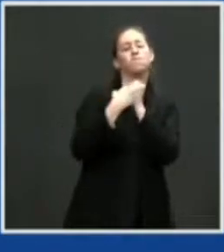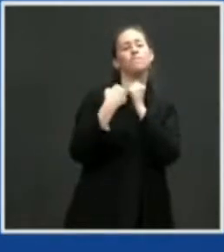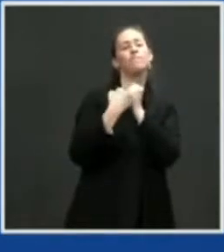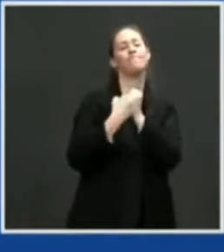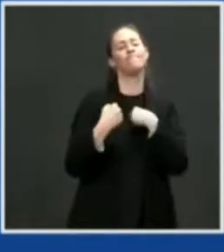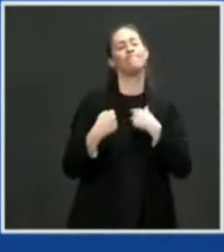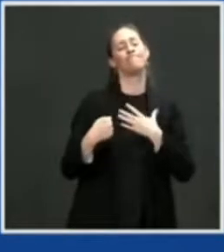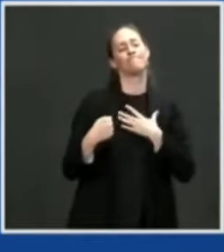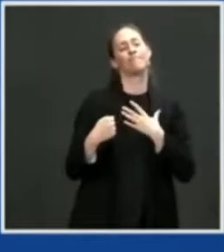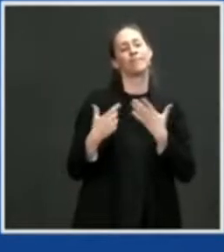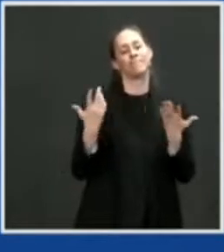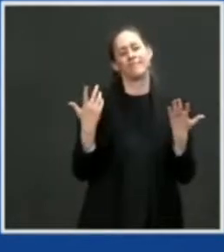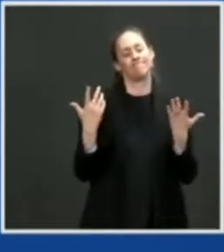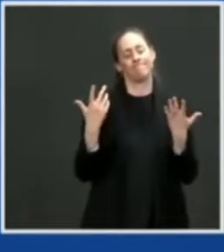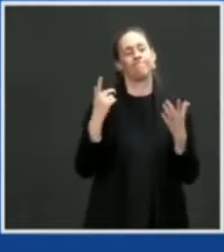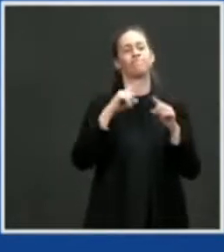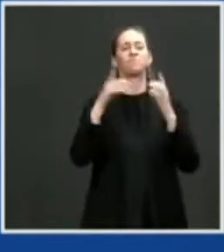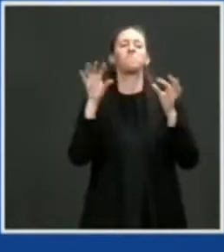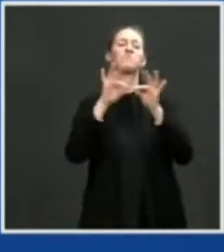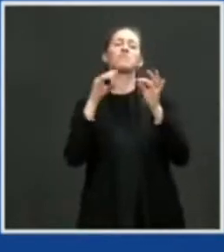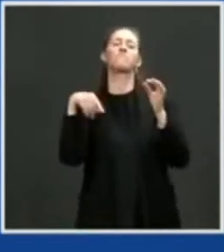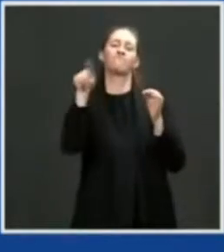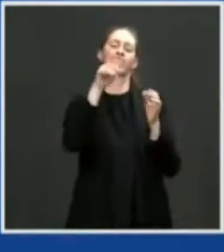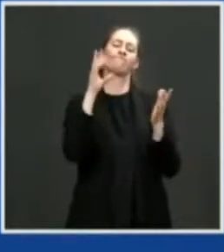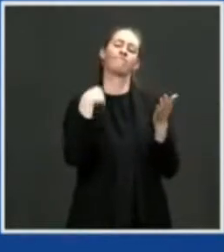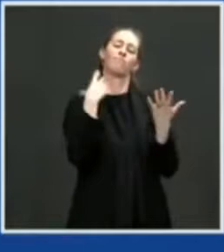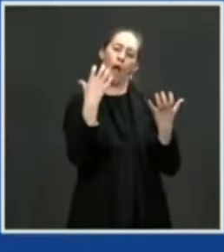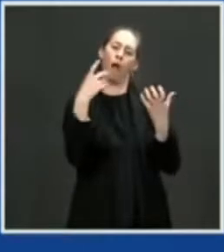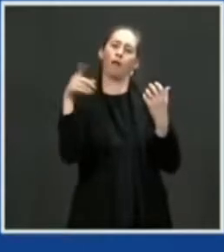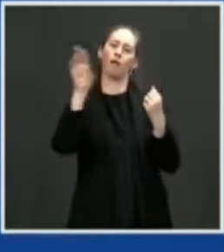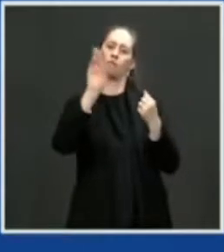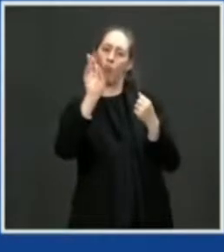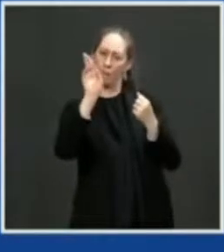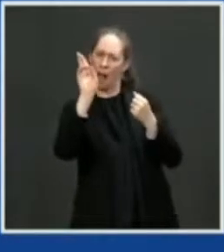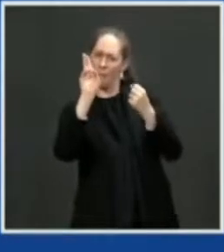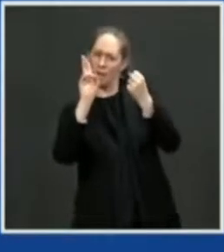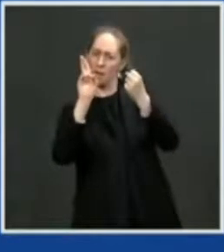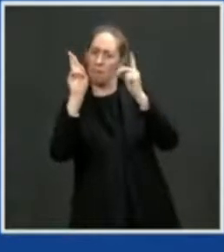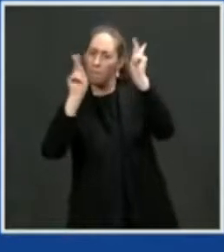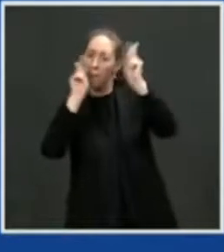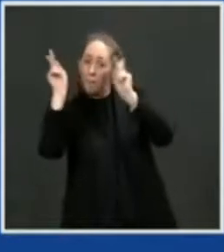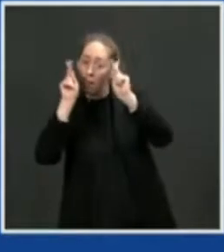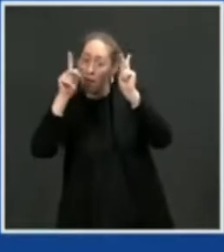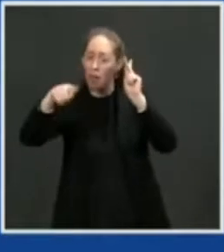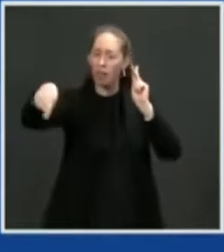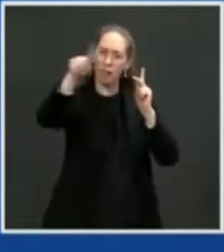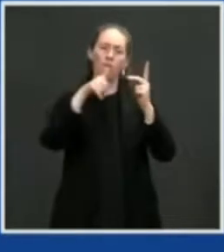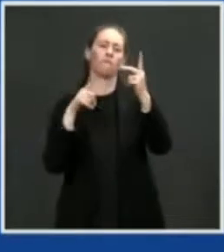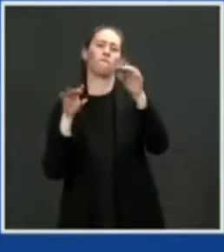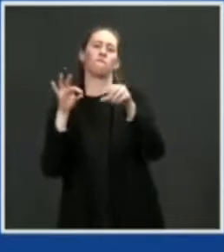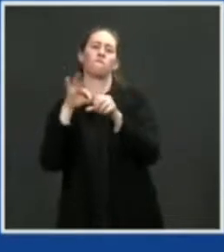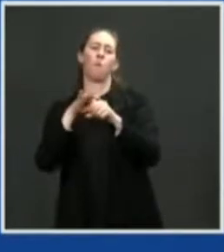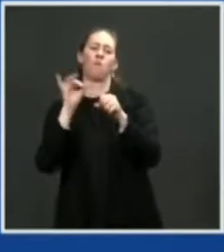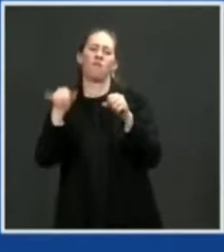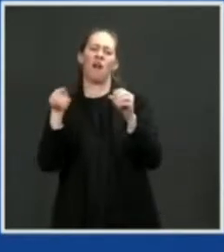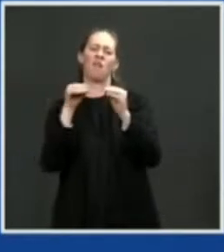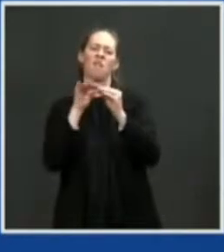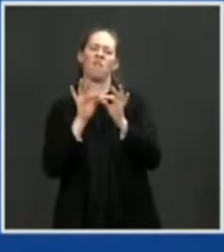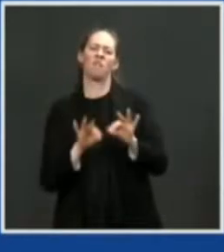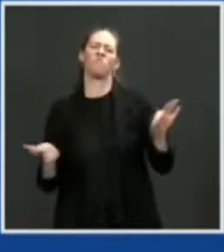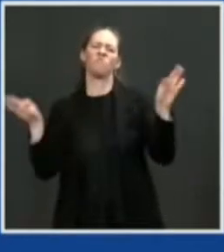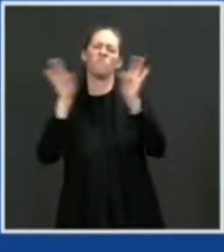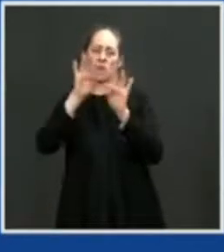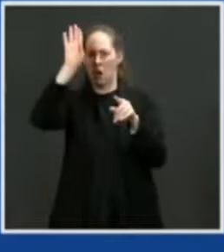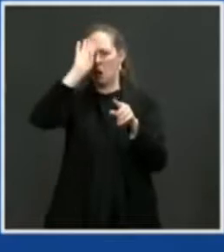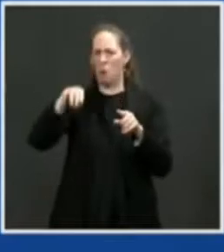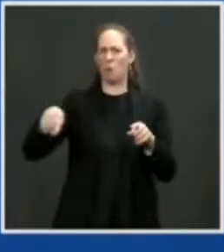electoral support from Republican voters. Republican Voters. agree with what I'm doing.